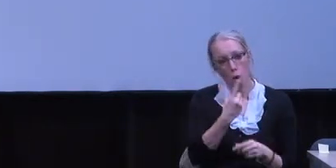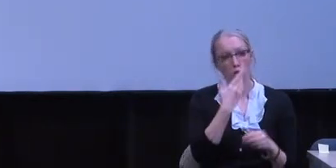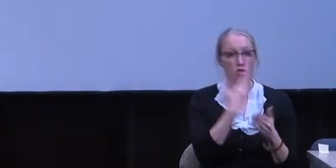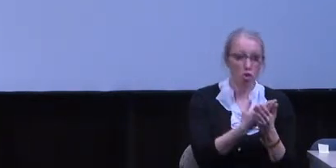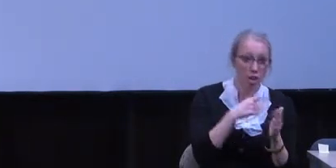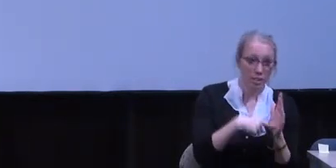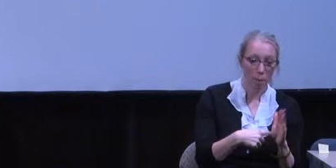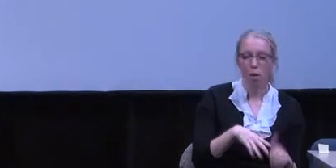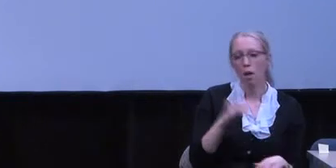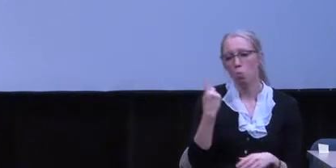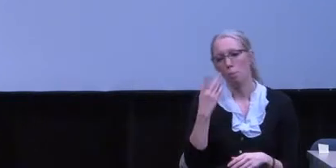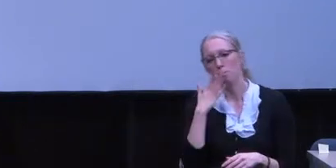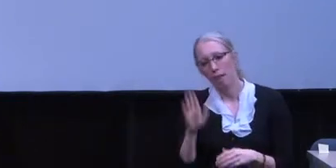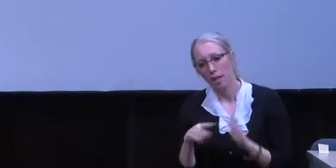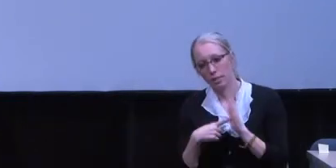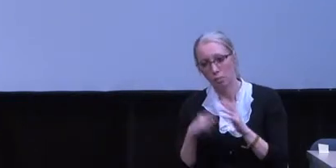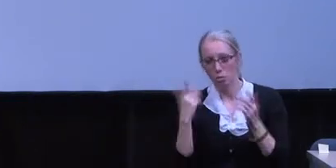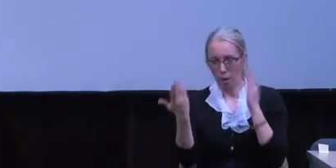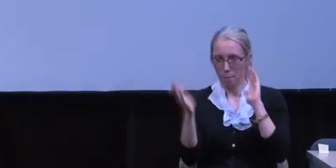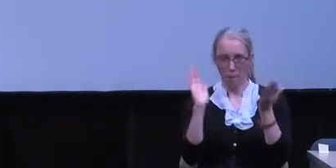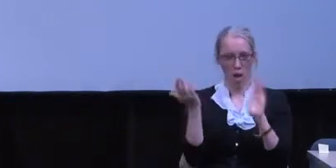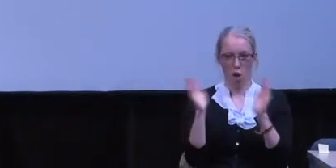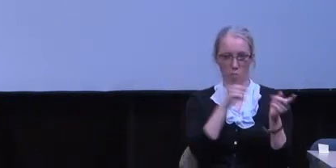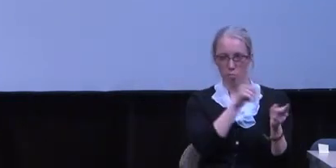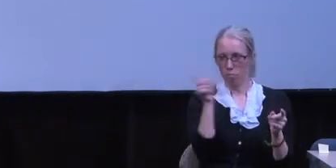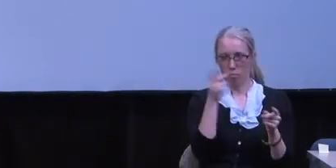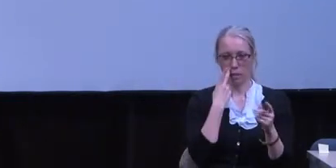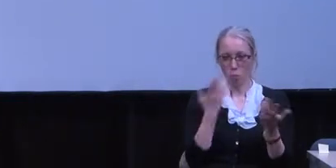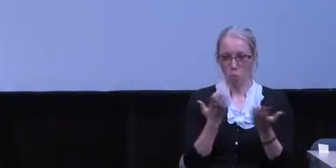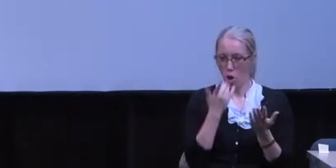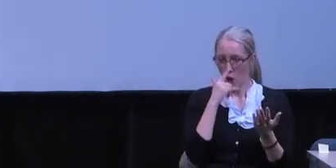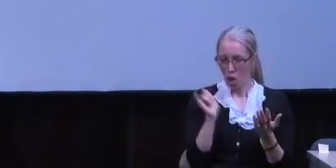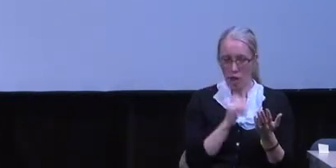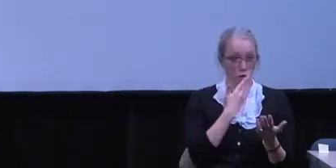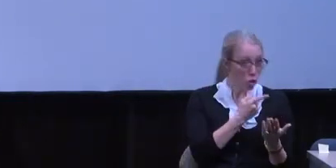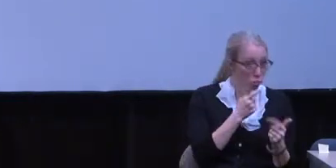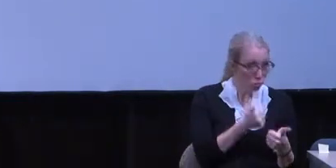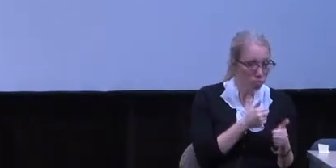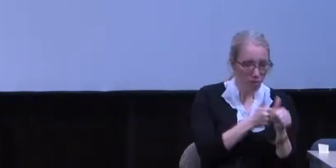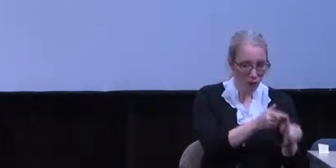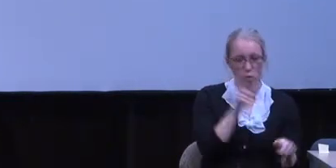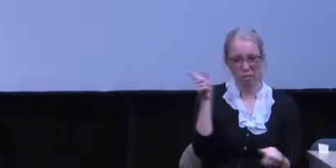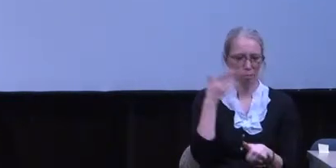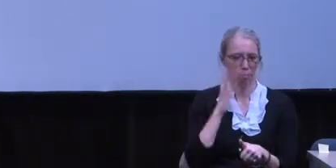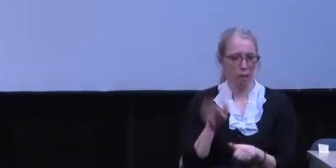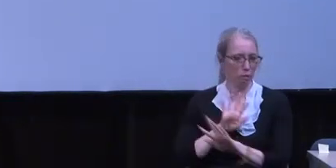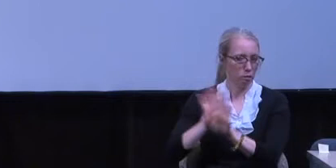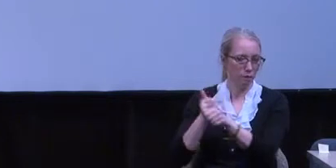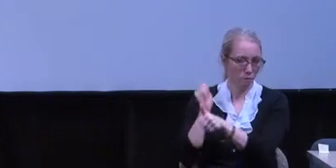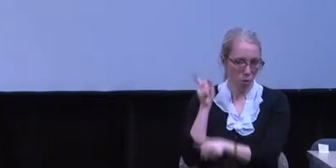example of scans for you guys to see on Blackboard as well, so you can kind of go through that.